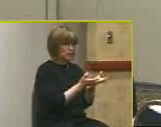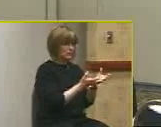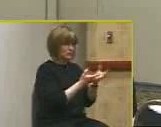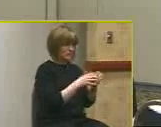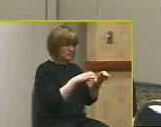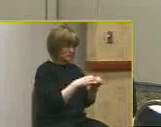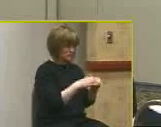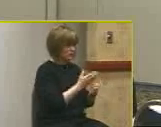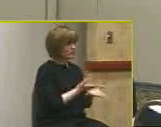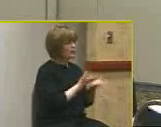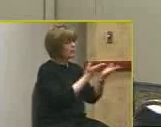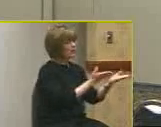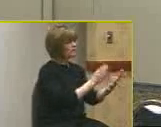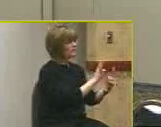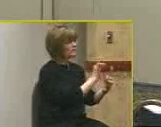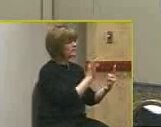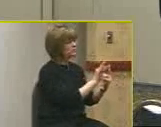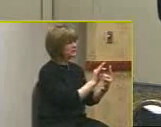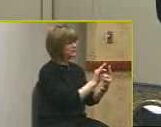choice?